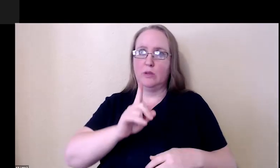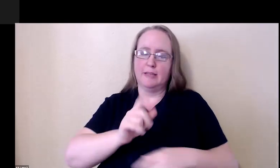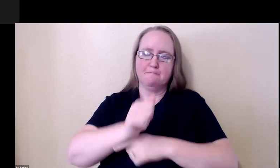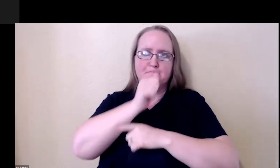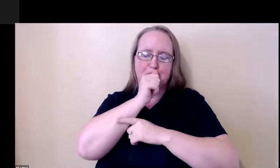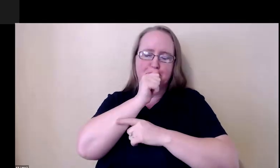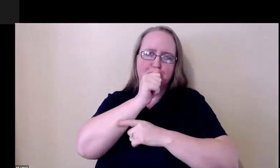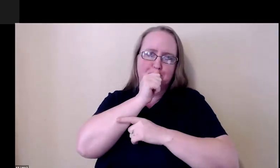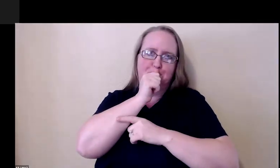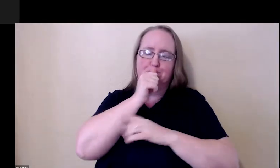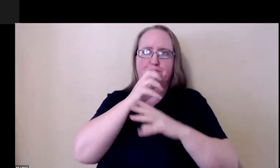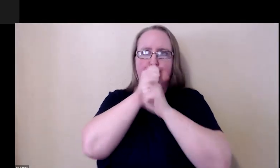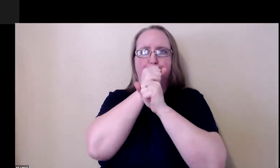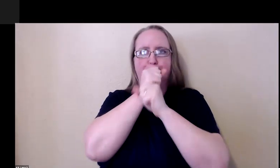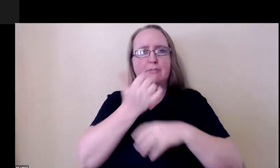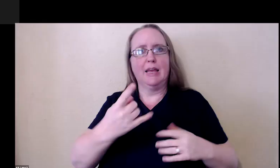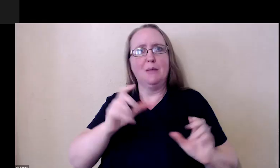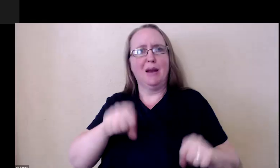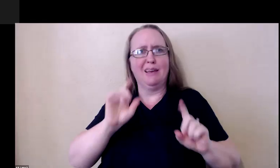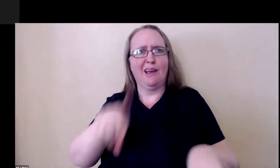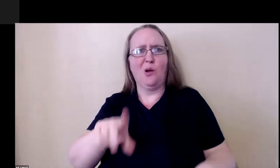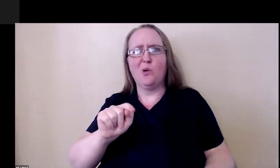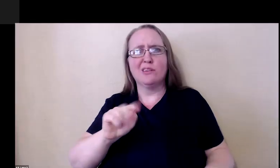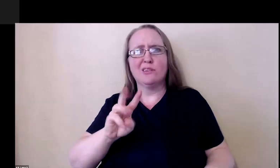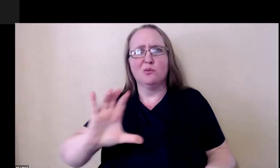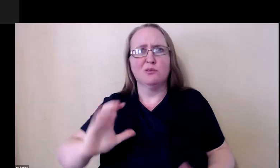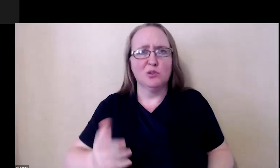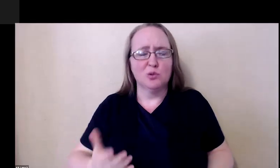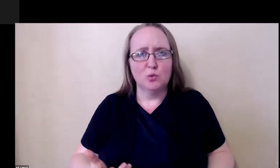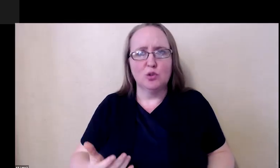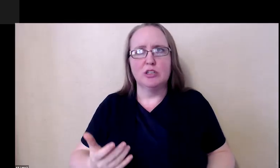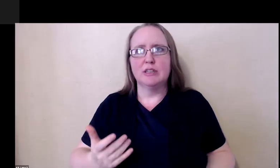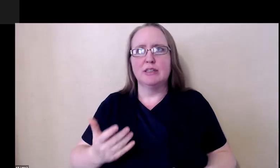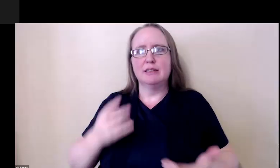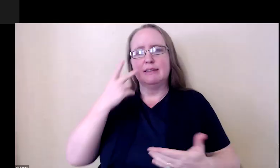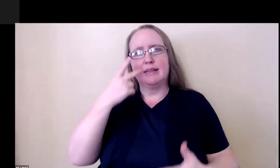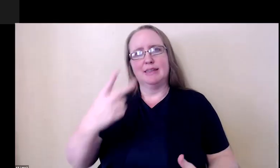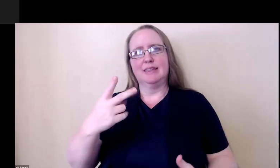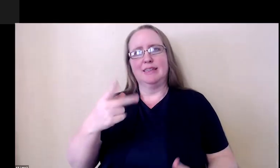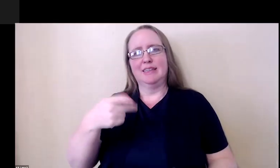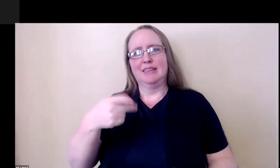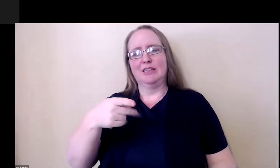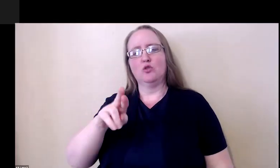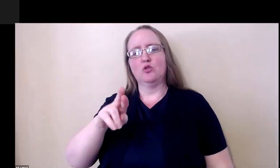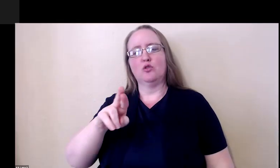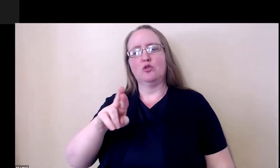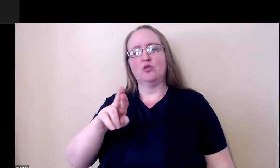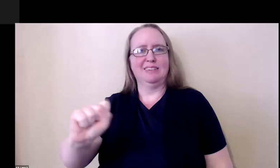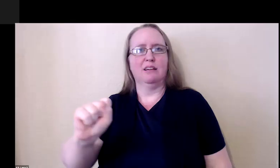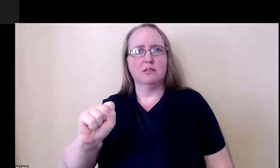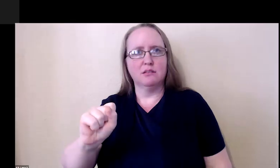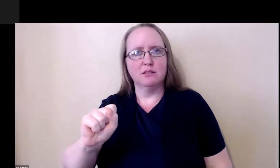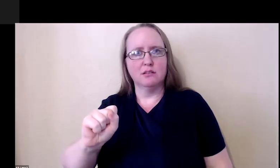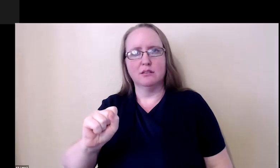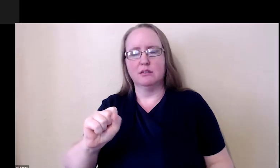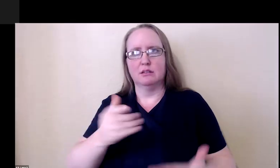that anybody can go to Texas Workforce Solutions and look at the pre-ETS things they have on